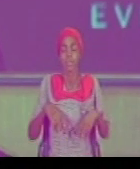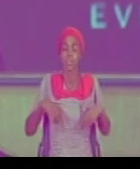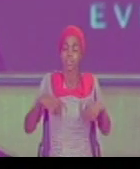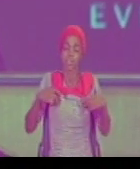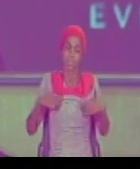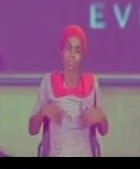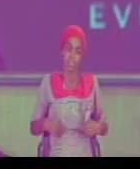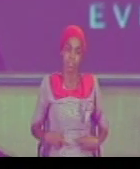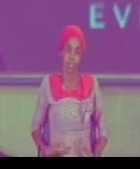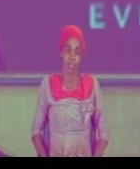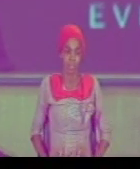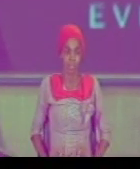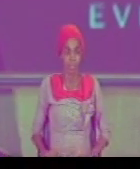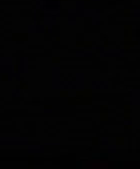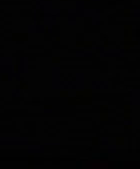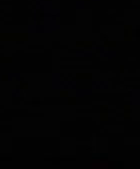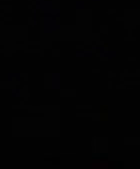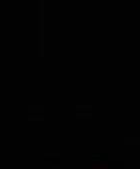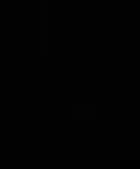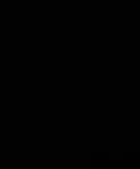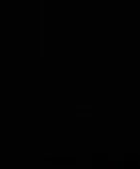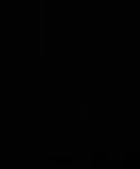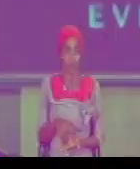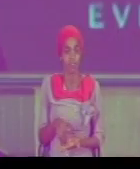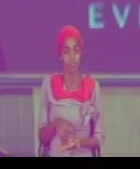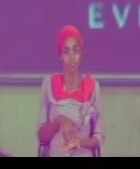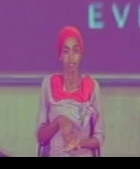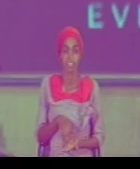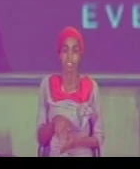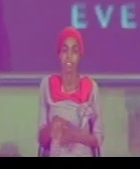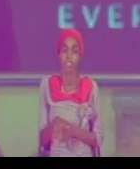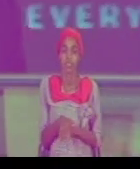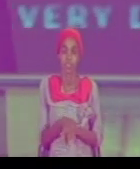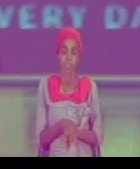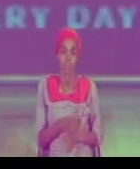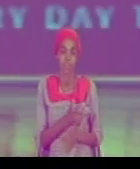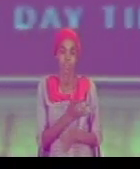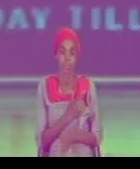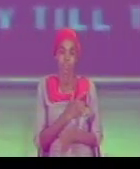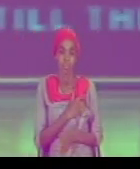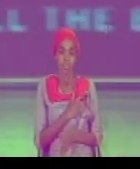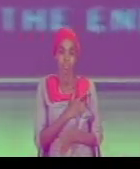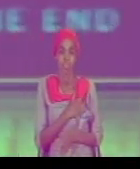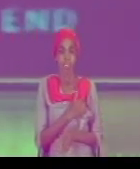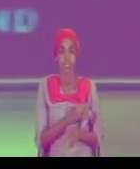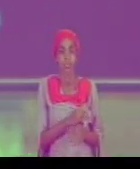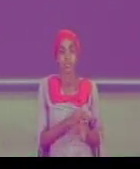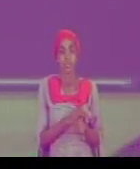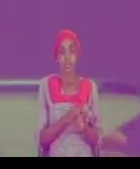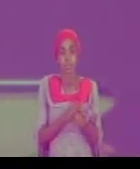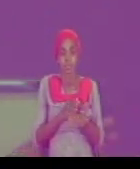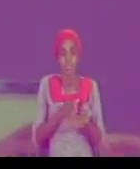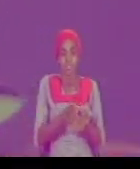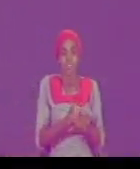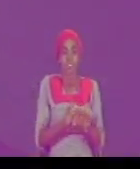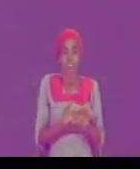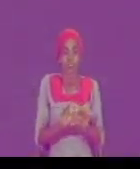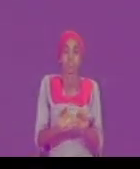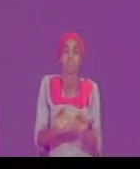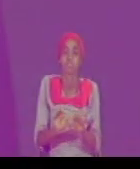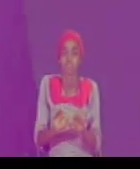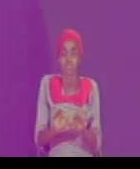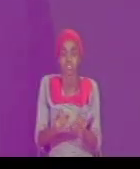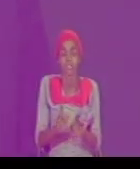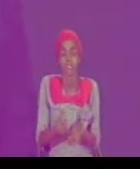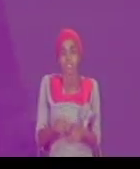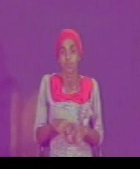they're weary, they're sluggish. They're just pushing on in life. It's like they're going to give up